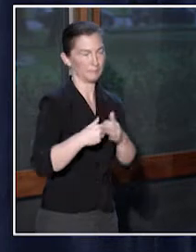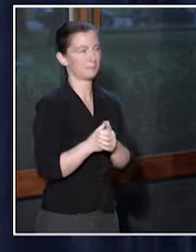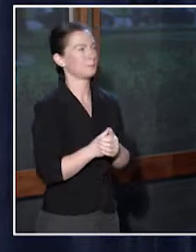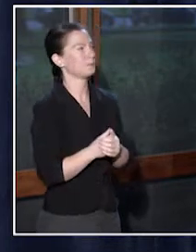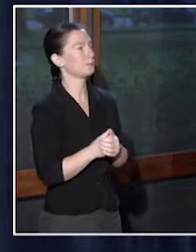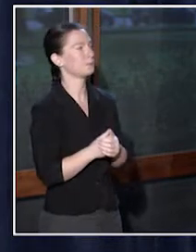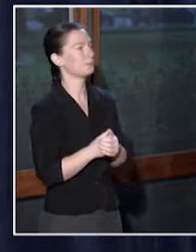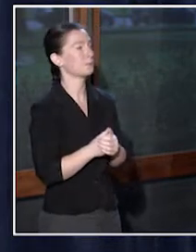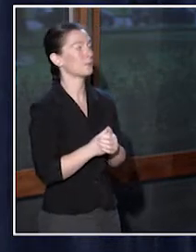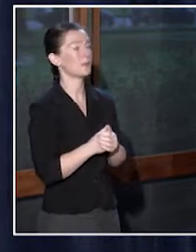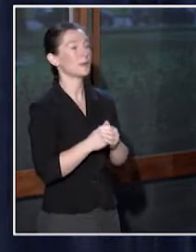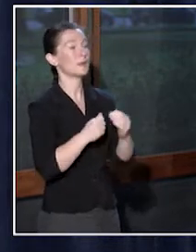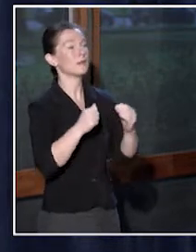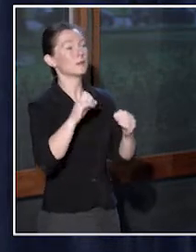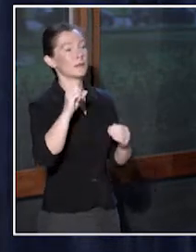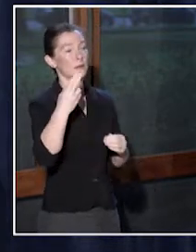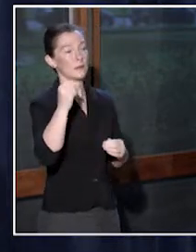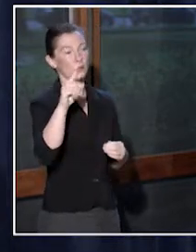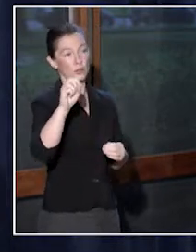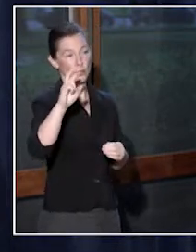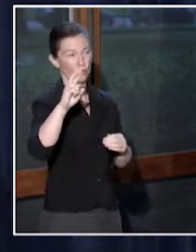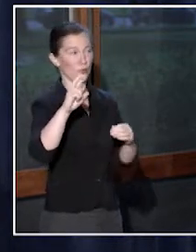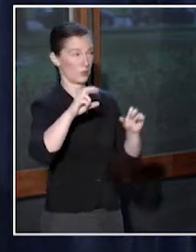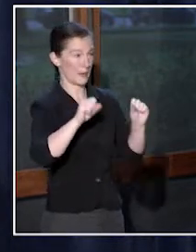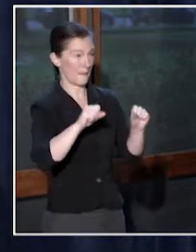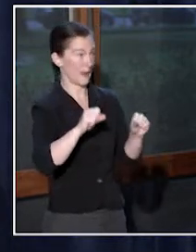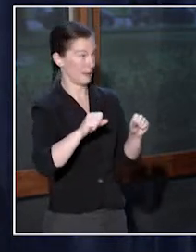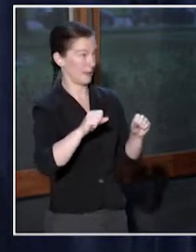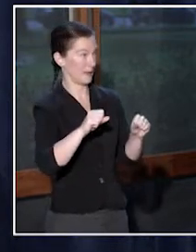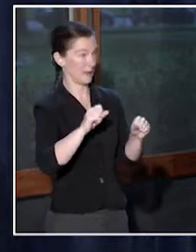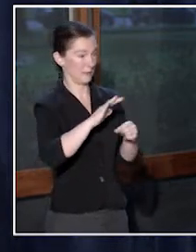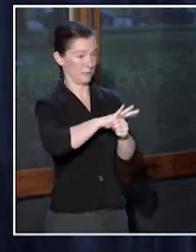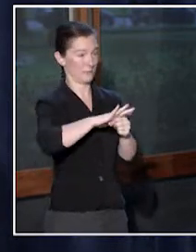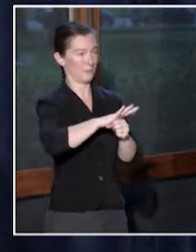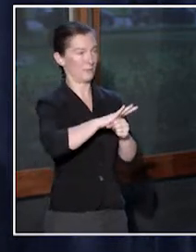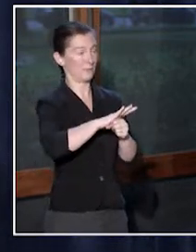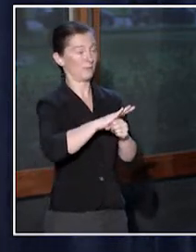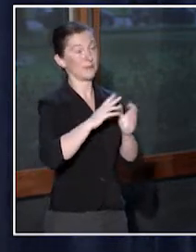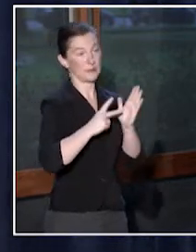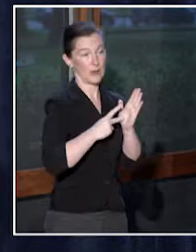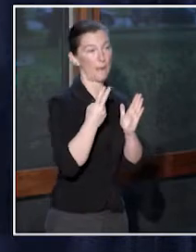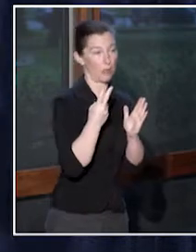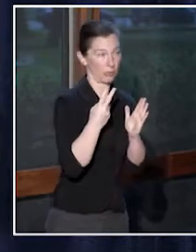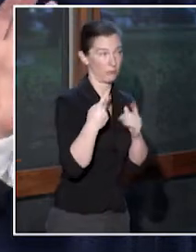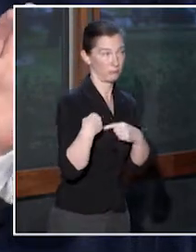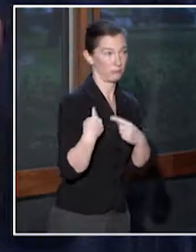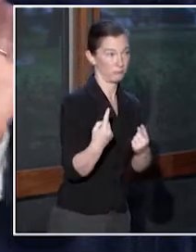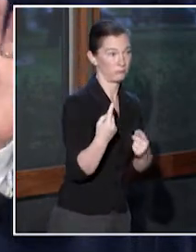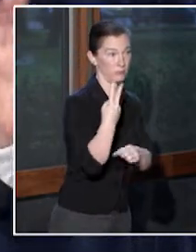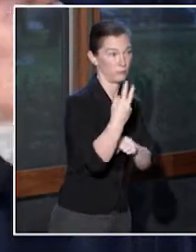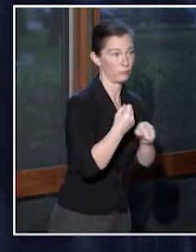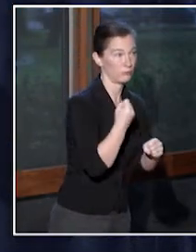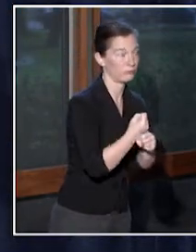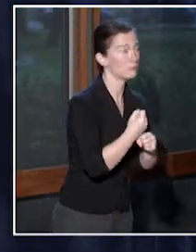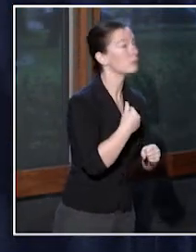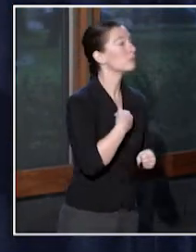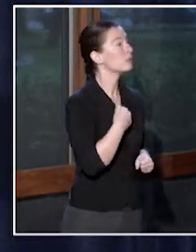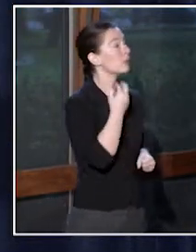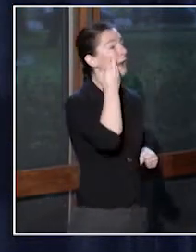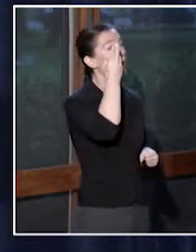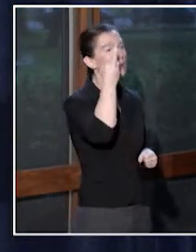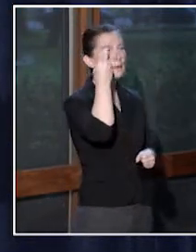shelter capacity in our community has actually doubled over the last couple of years. And I realize shelter is not